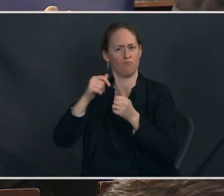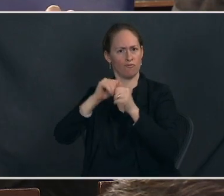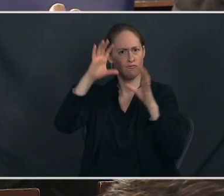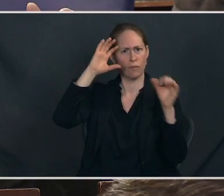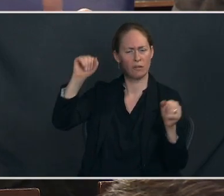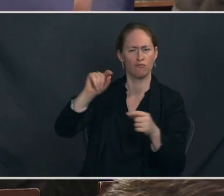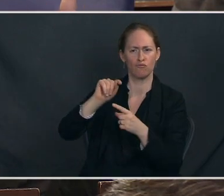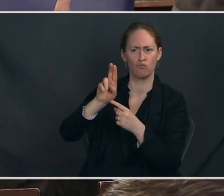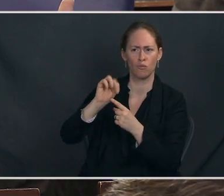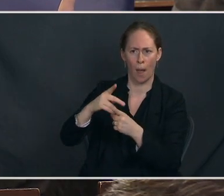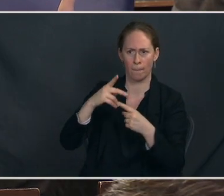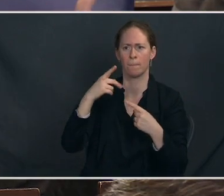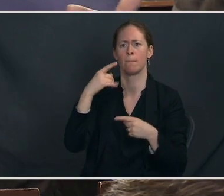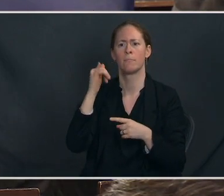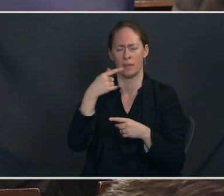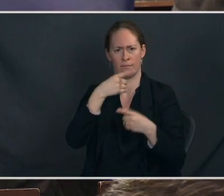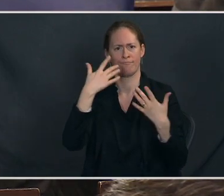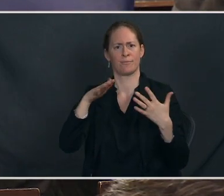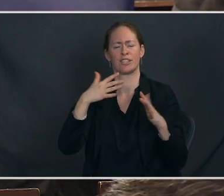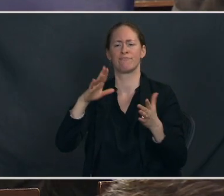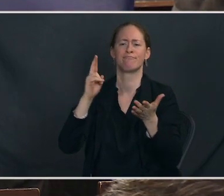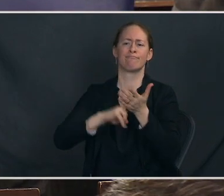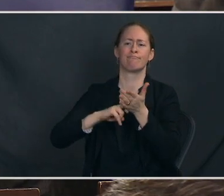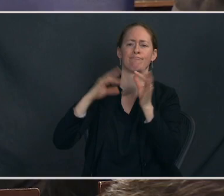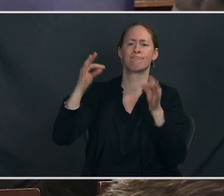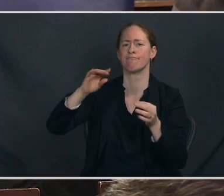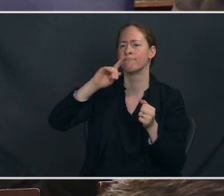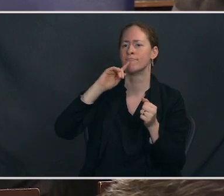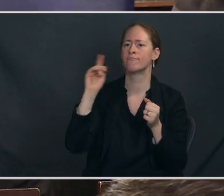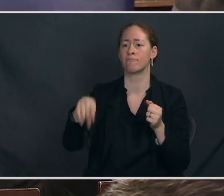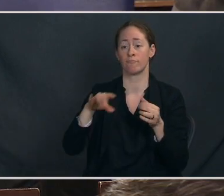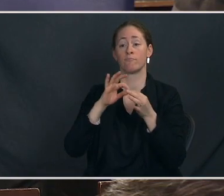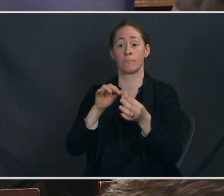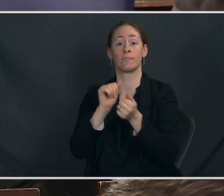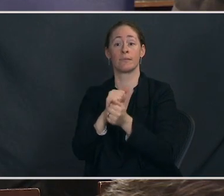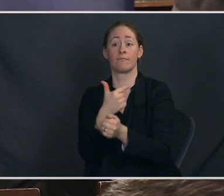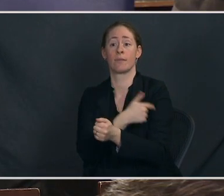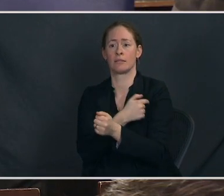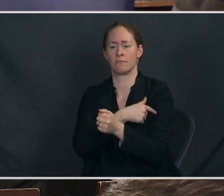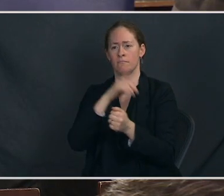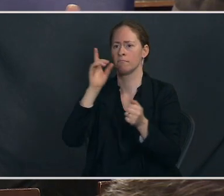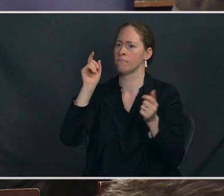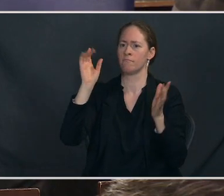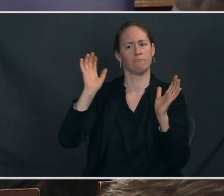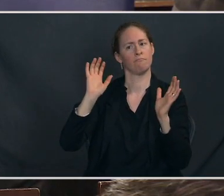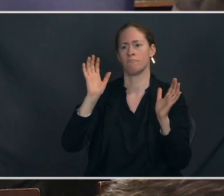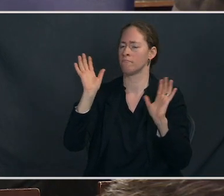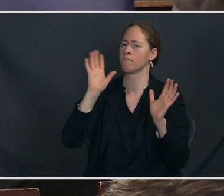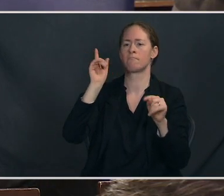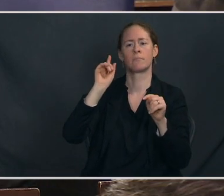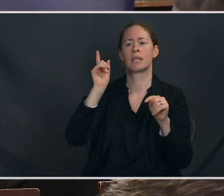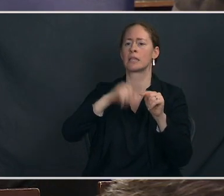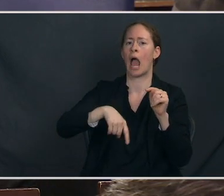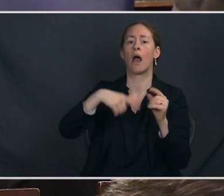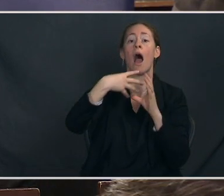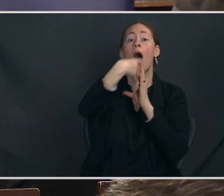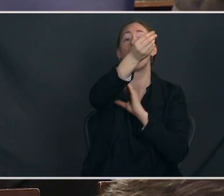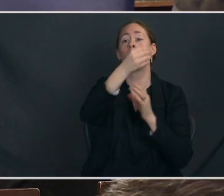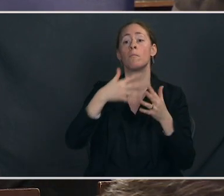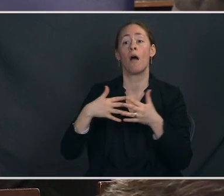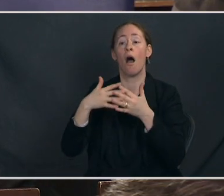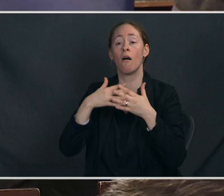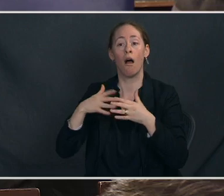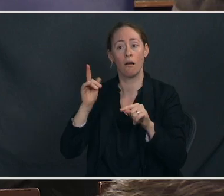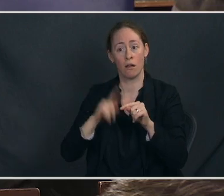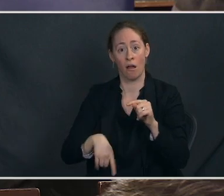executive order restricting exports of vaccines that are manufactured within the United States. That order is still in effect.